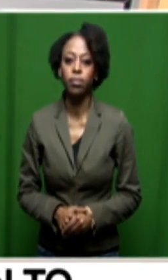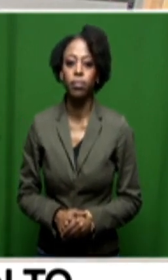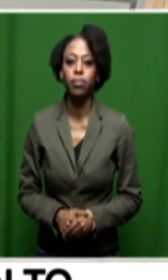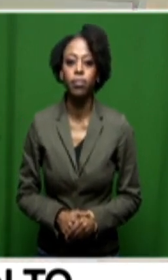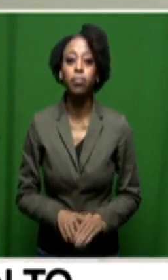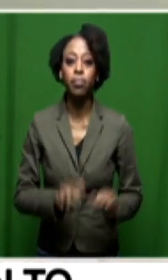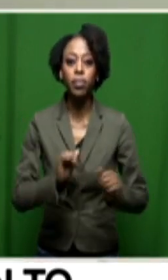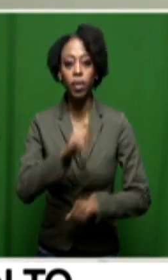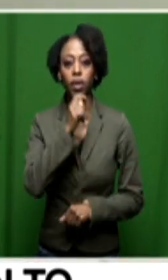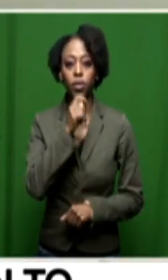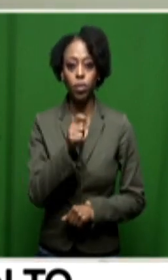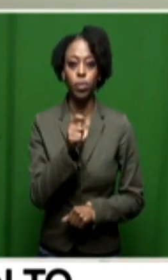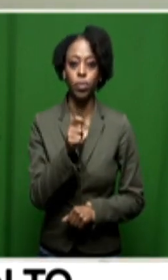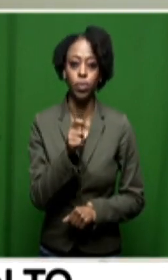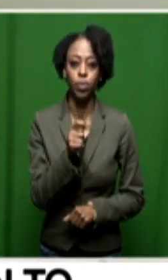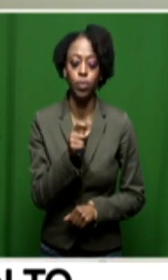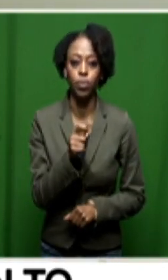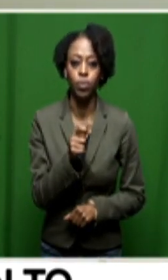It's absolutely true, Leanne.